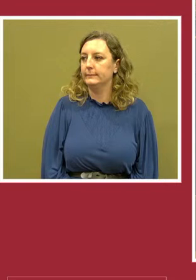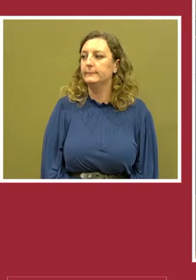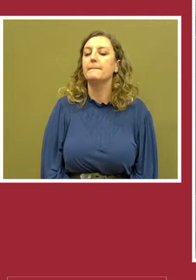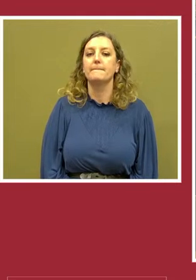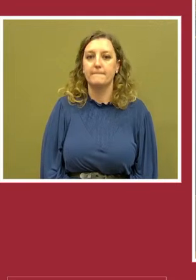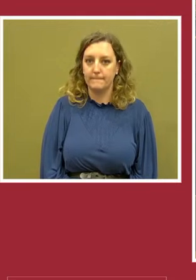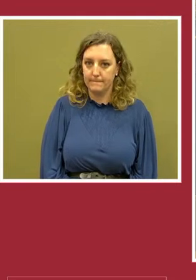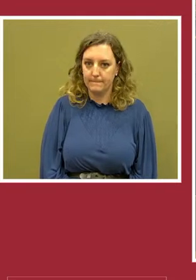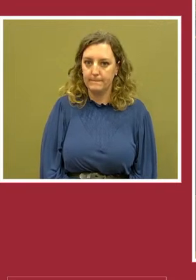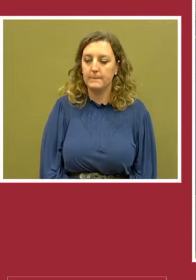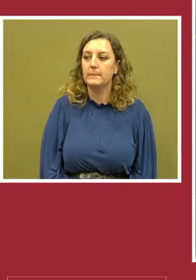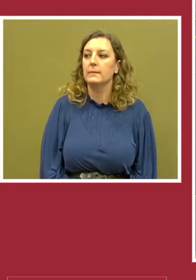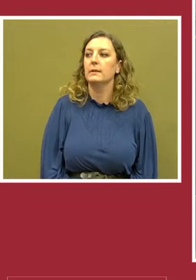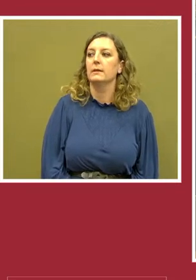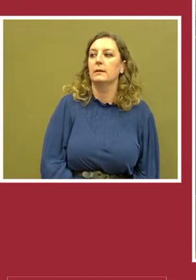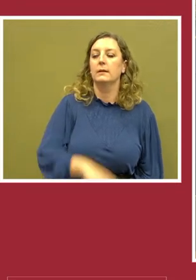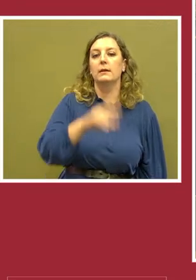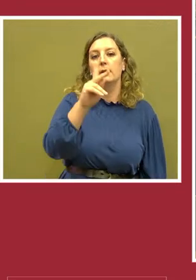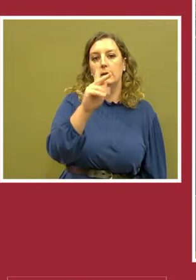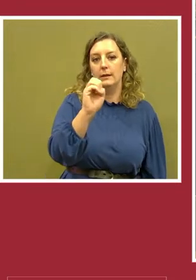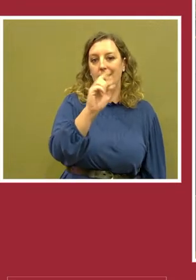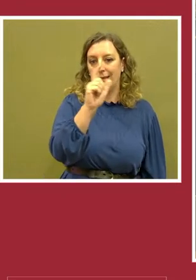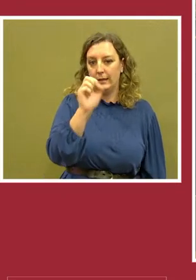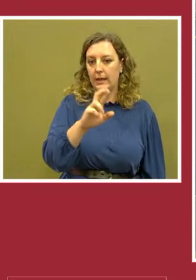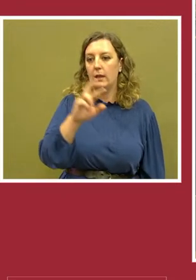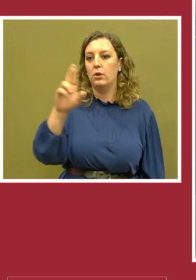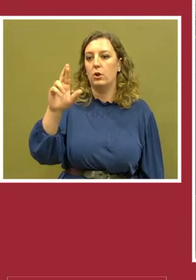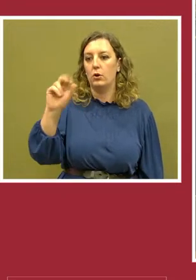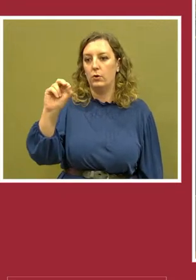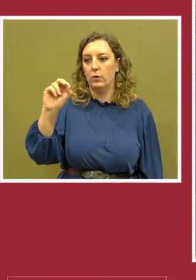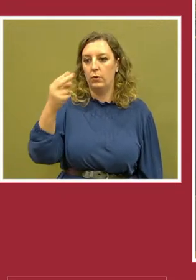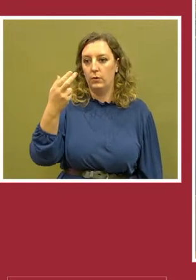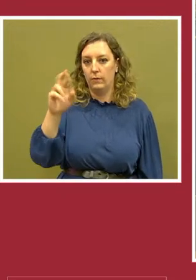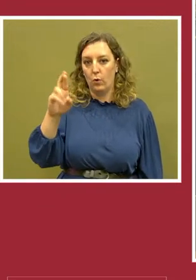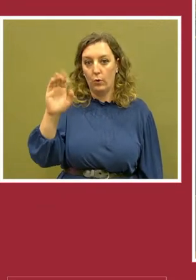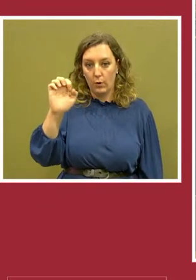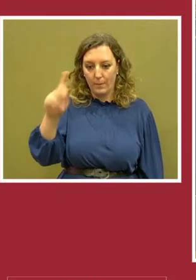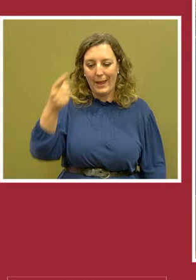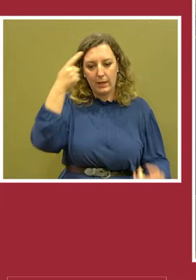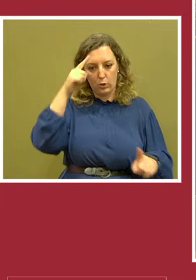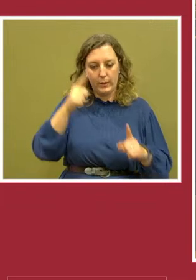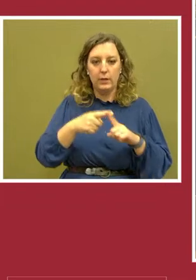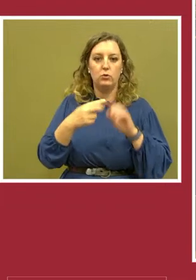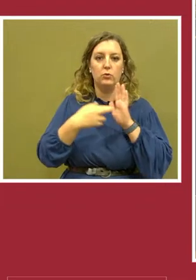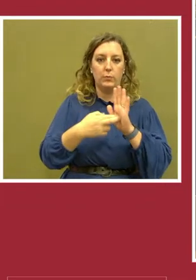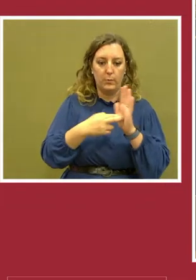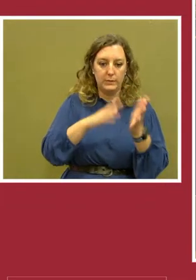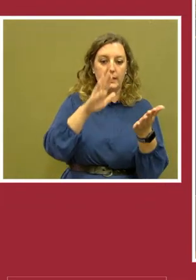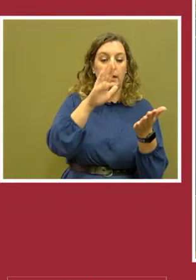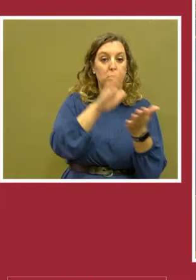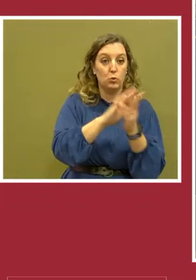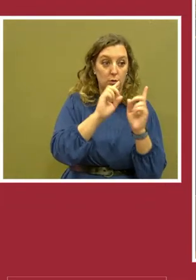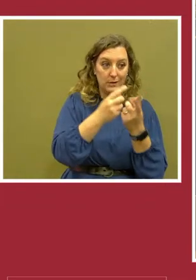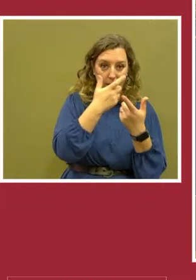Yes, law firm Keller Rohrbach has agreed to represent school districts